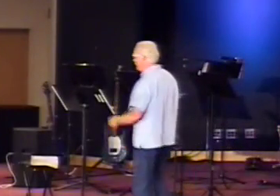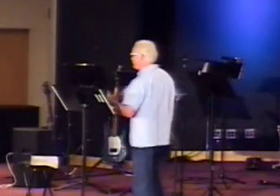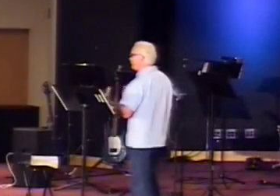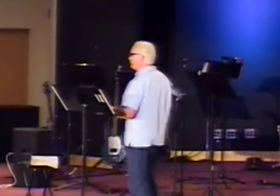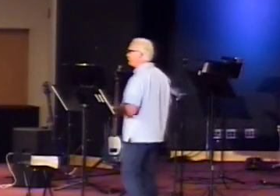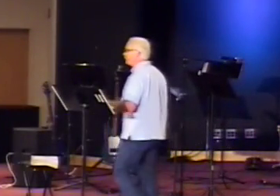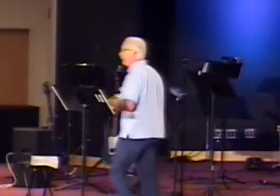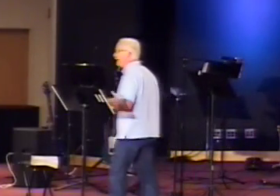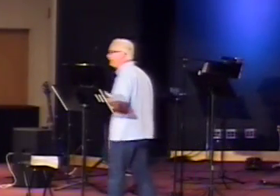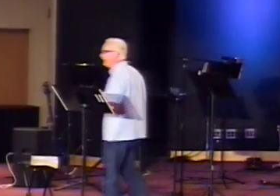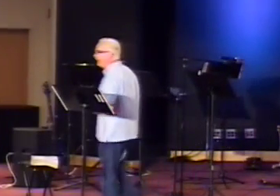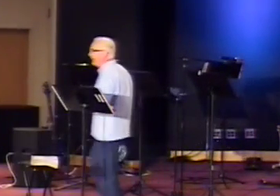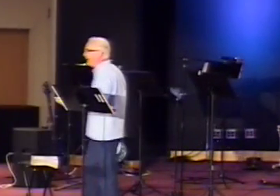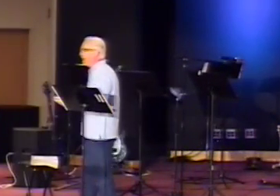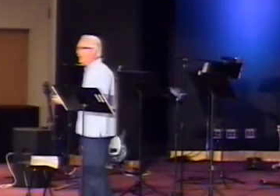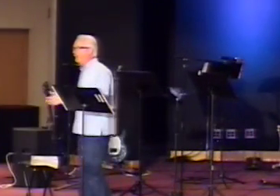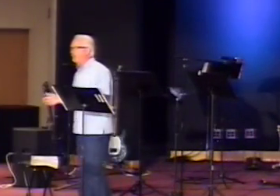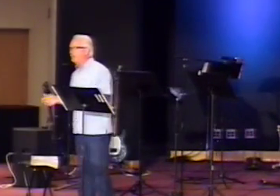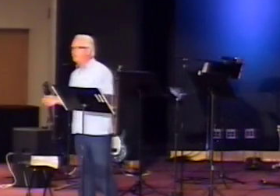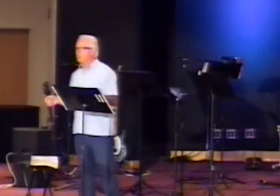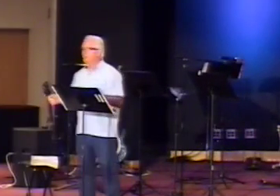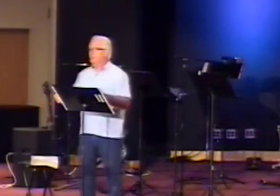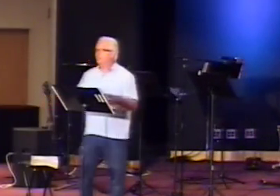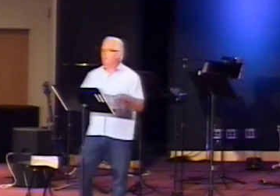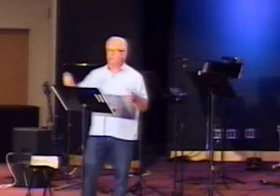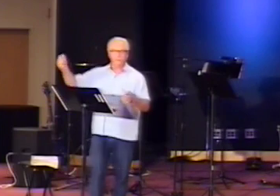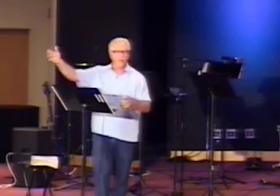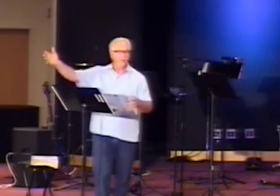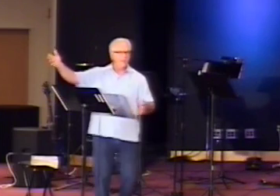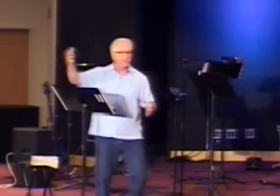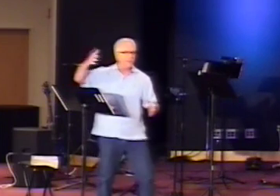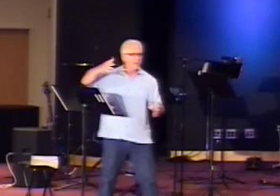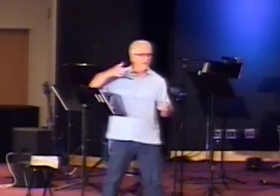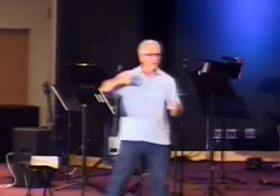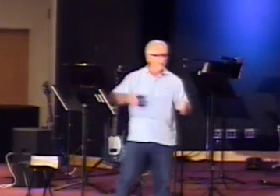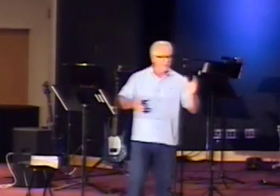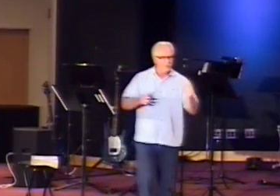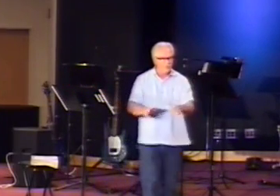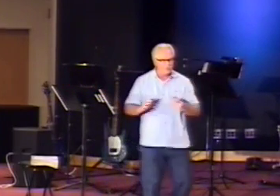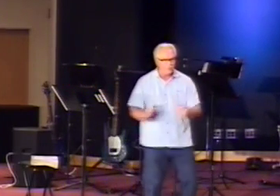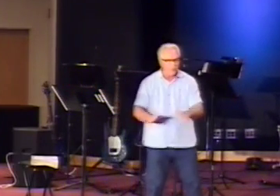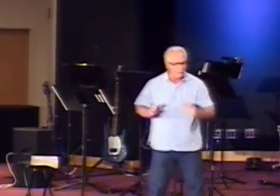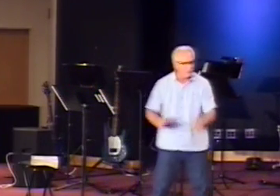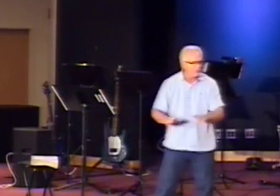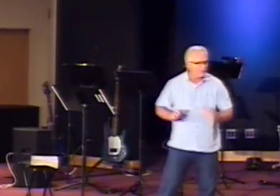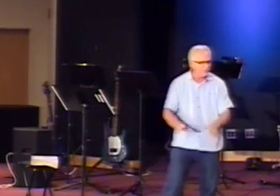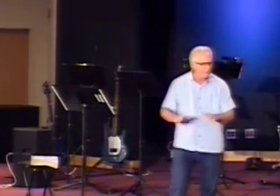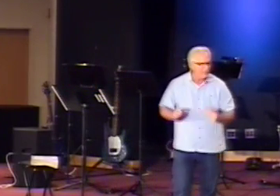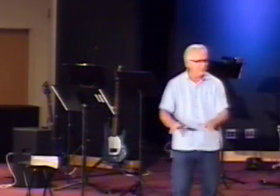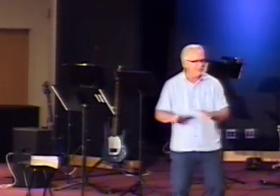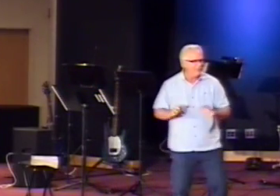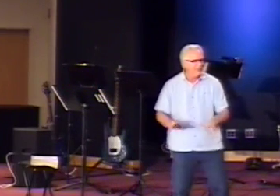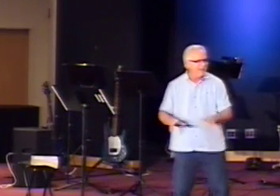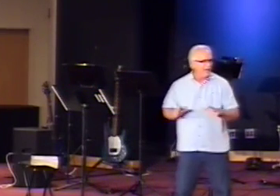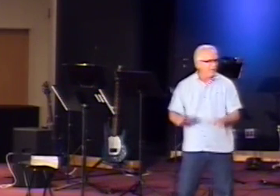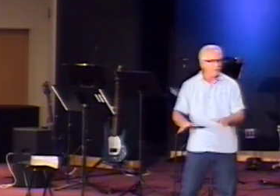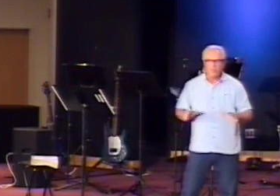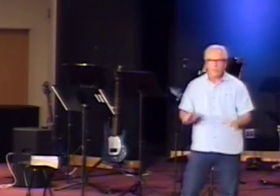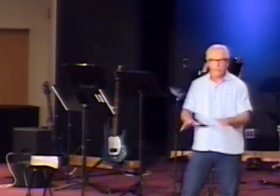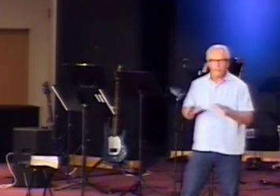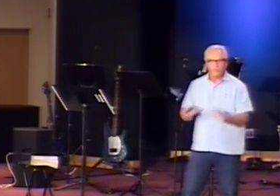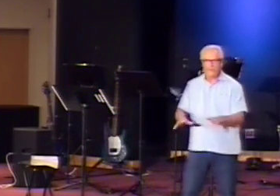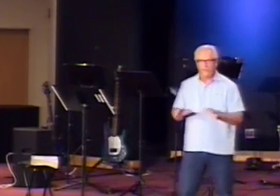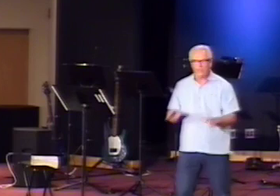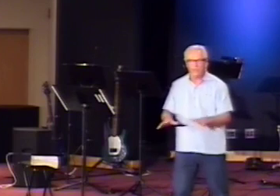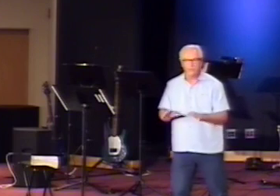cramping and you get shortness of breath, and we'd have to get Dr. Romanowski out here to maybe give you some heart resuscitation? I don't